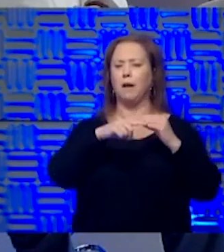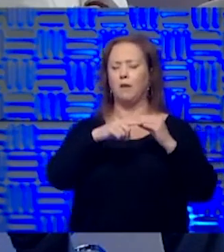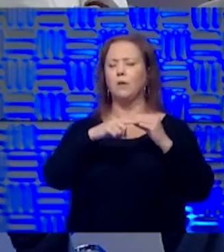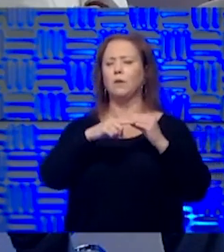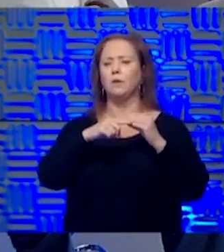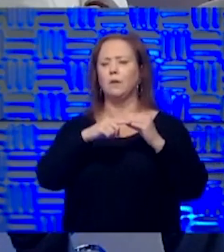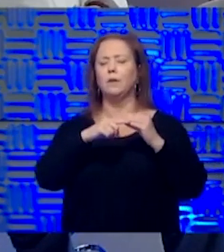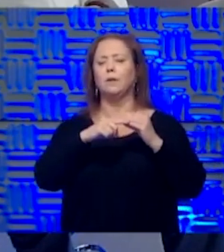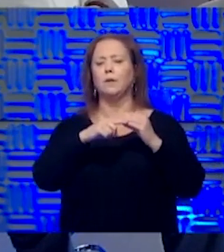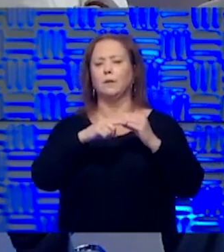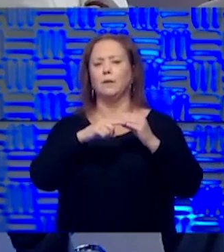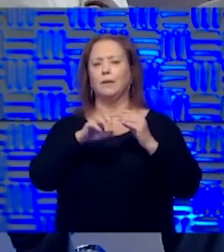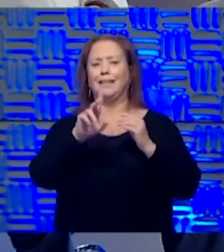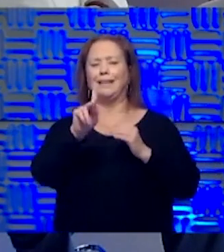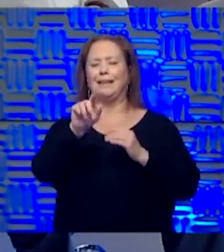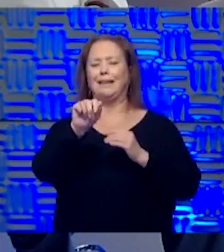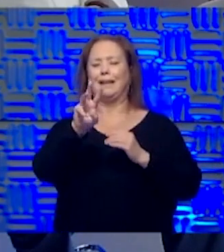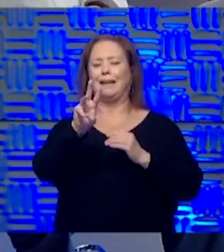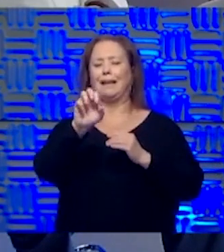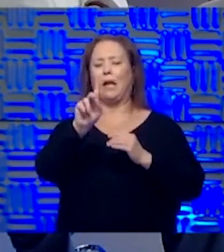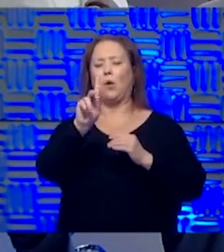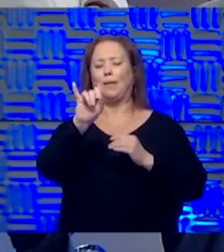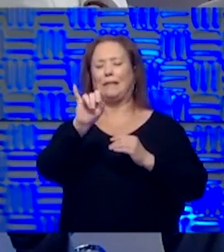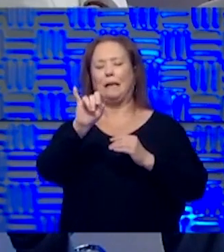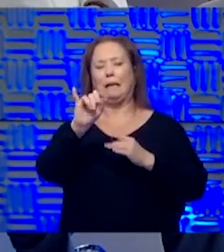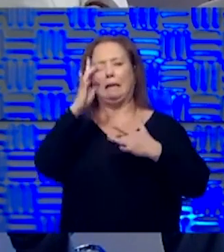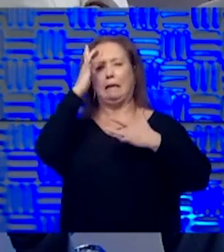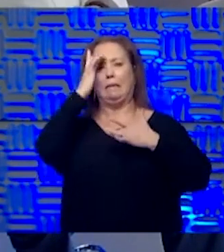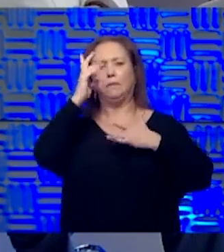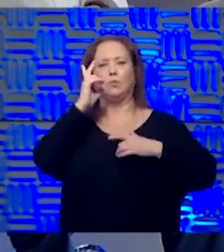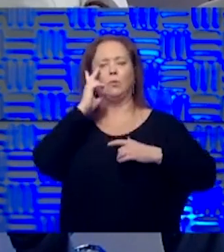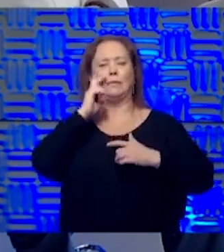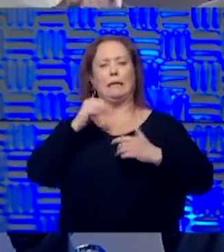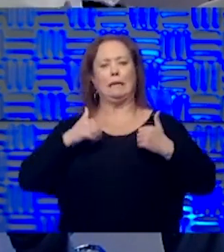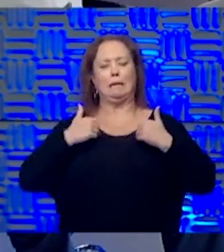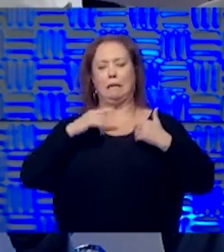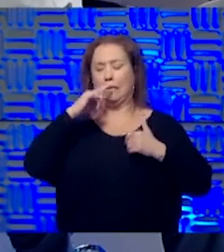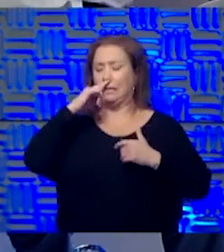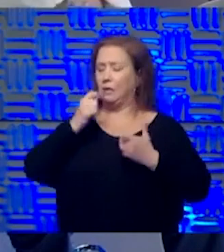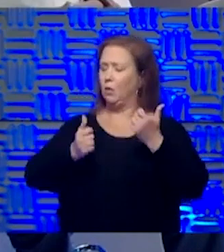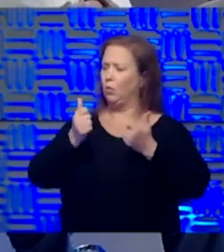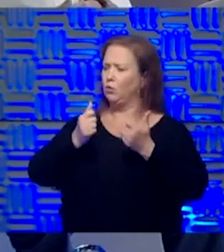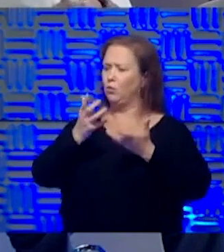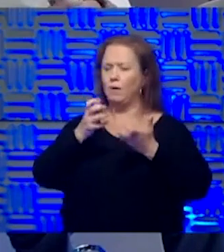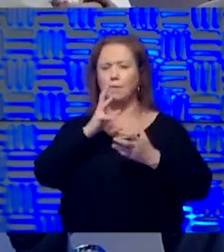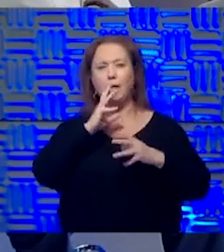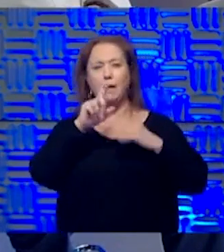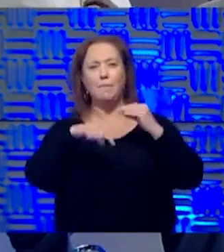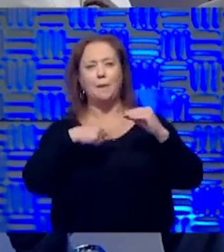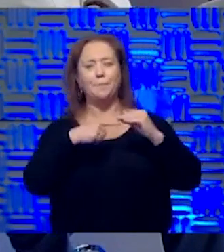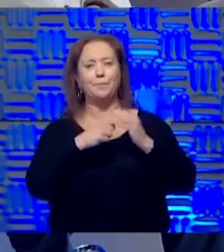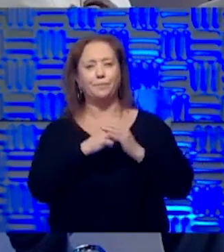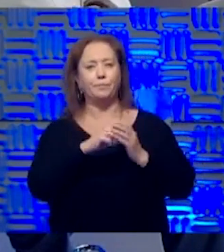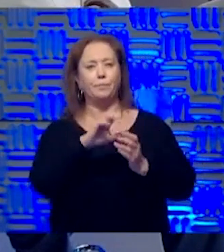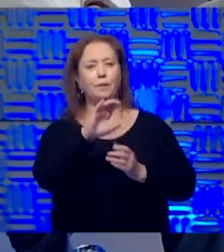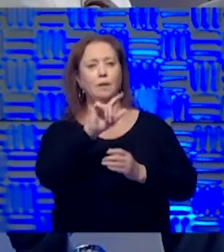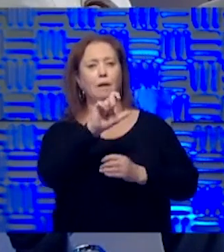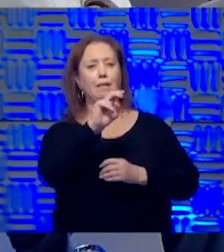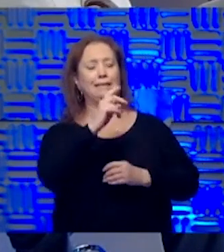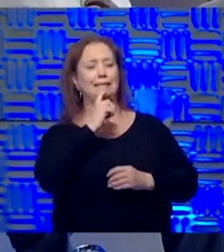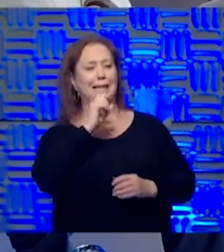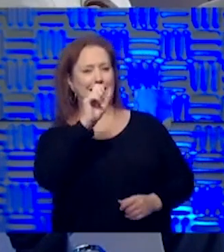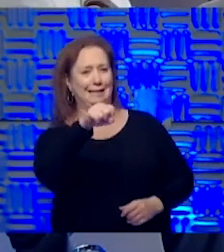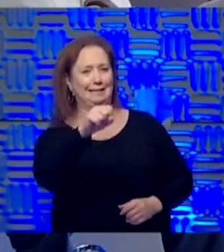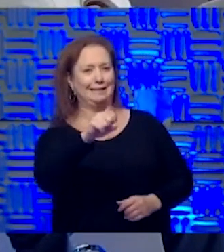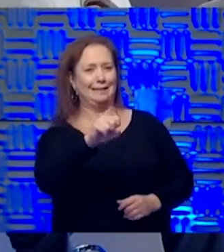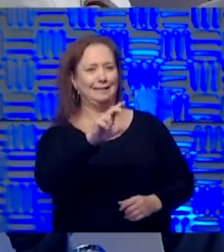the Kawasaki-like illness we're seeing in young children. Which do you want to take on the first part? Colleen said yes. She said,